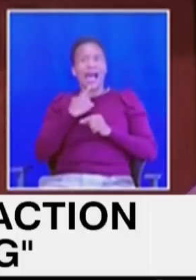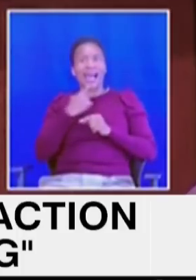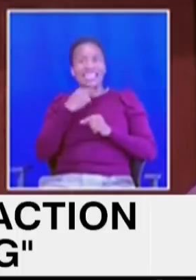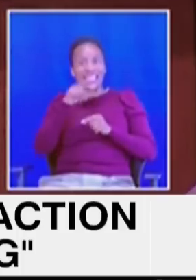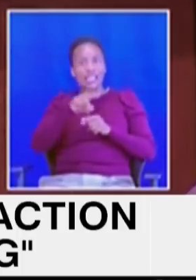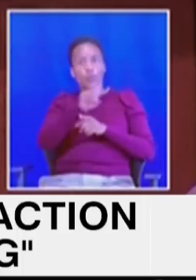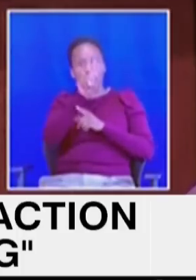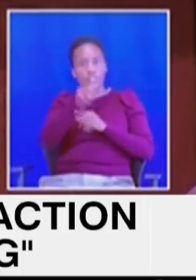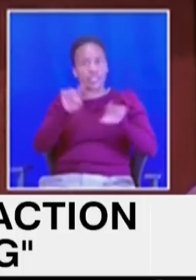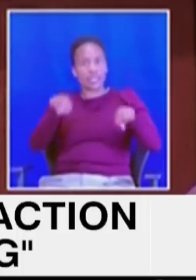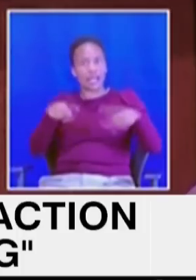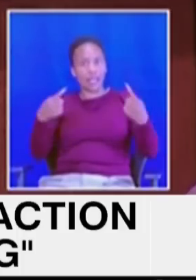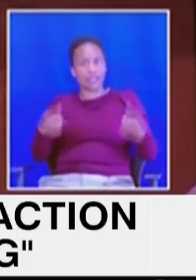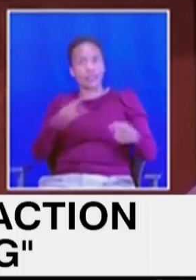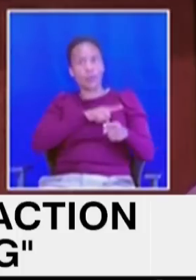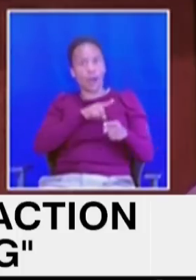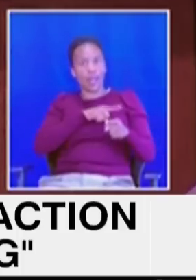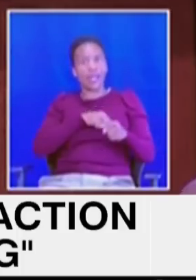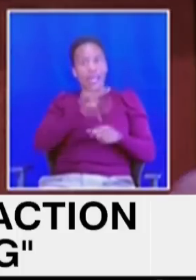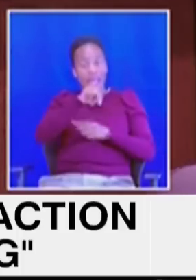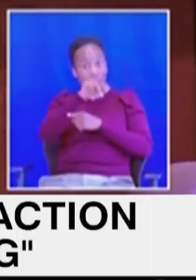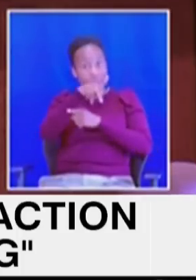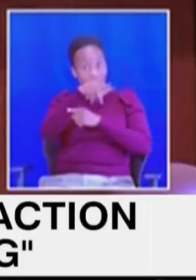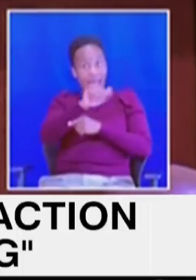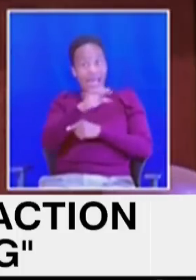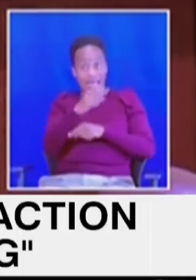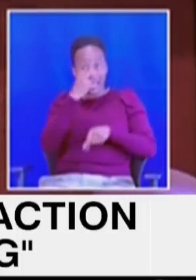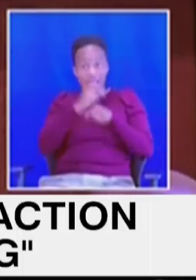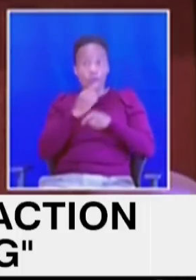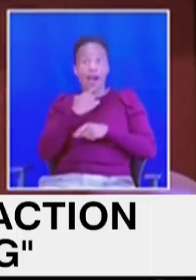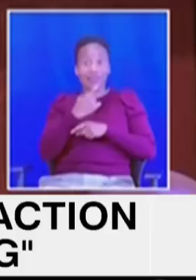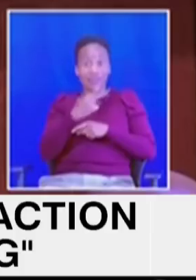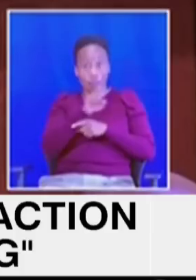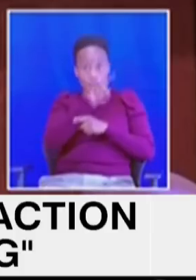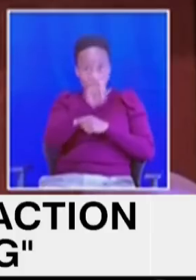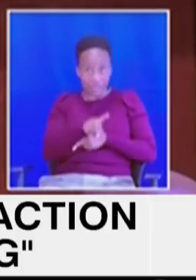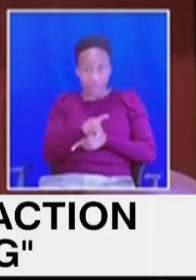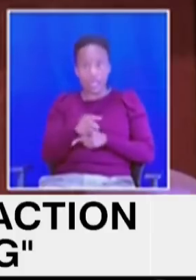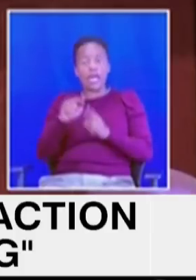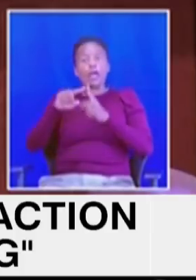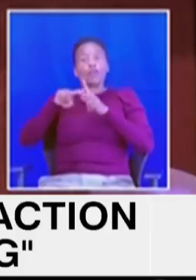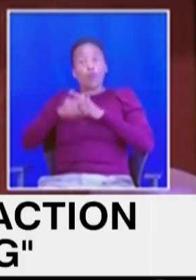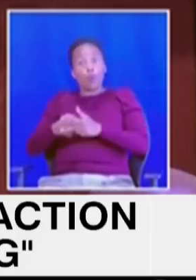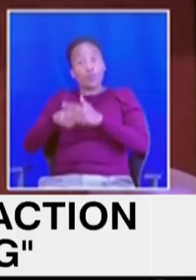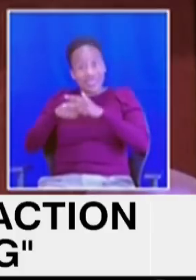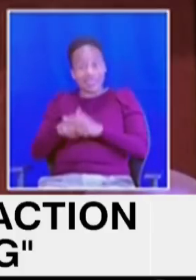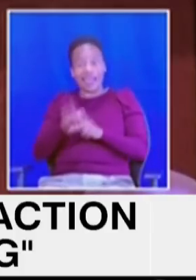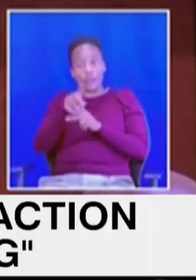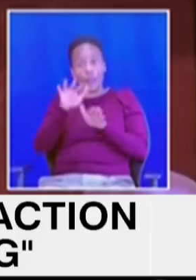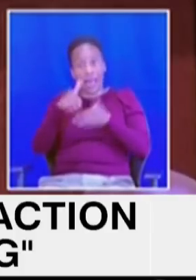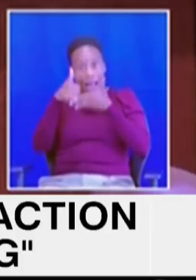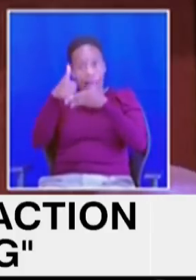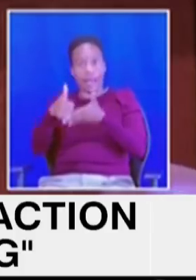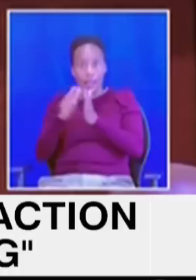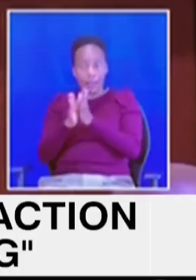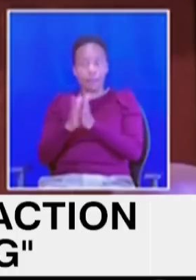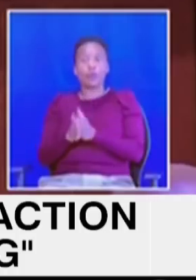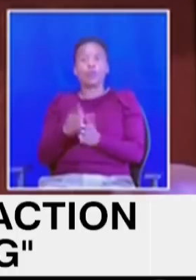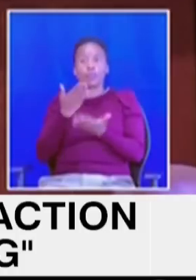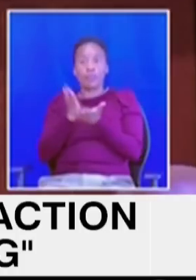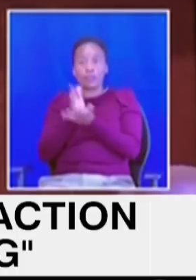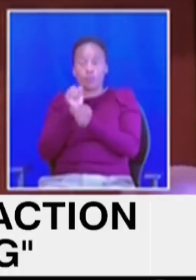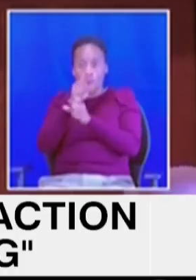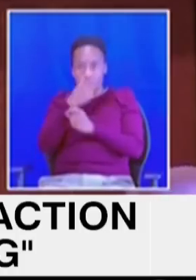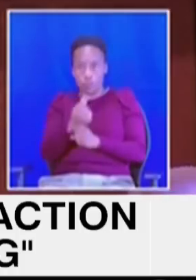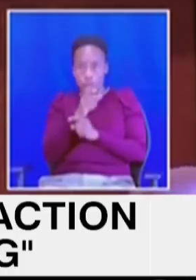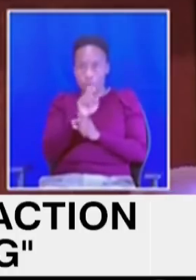to the NPA to be answering these questions. What tools are you helping them with in your role as the chair of that committee